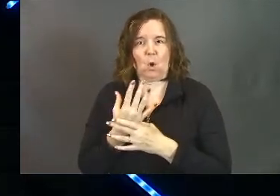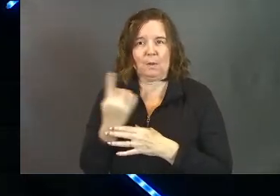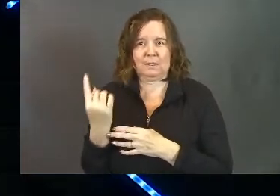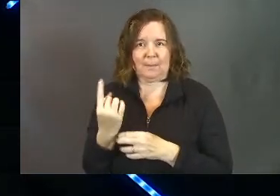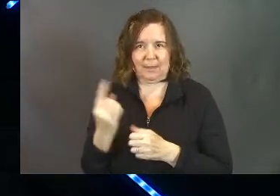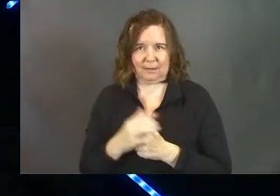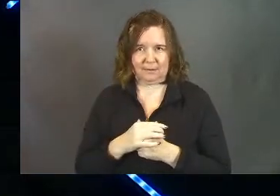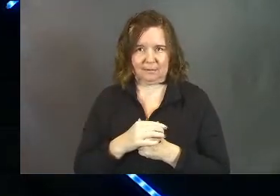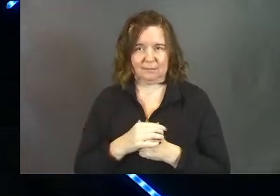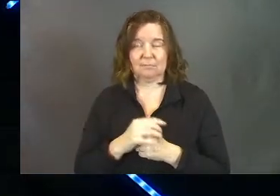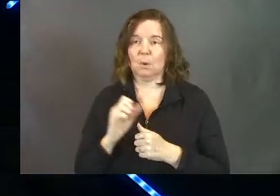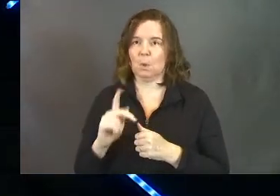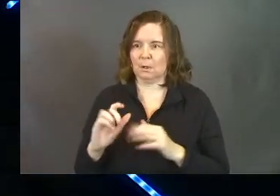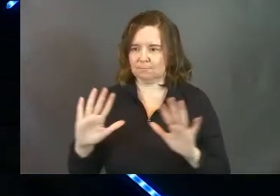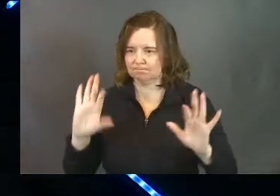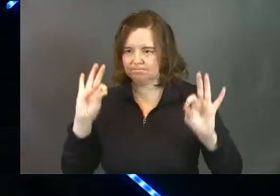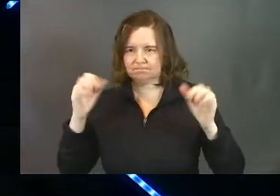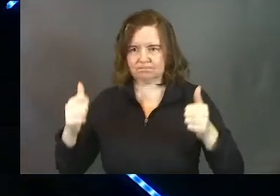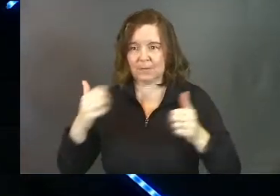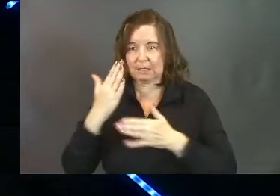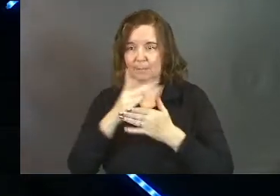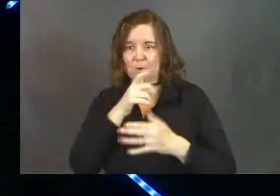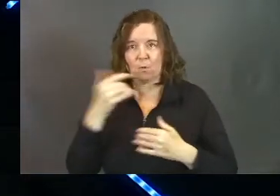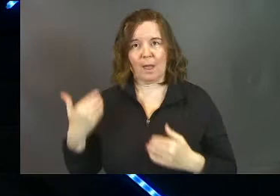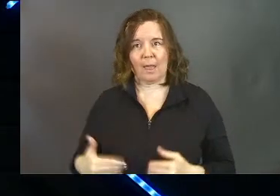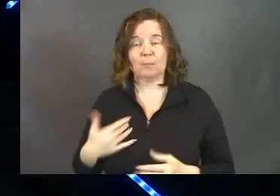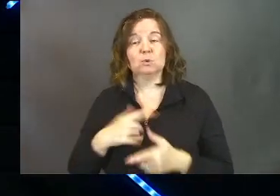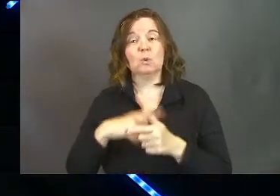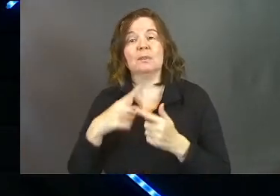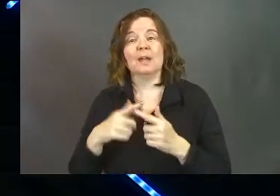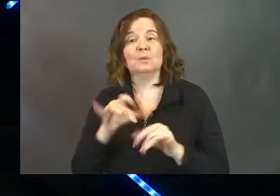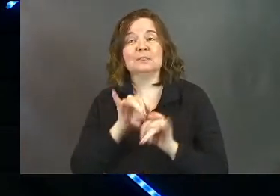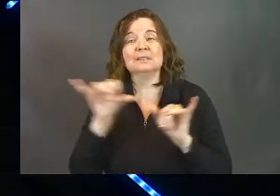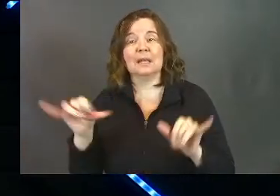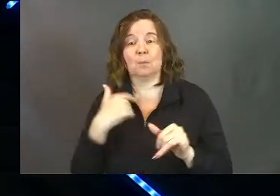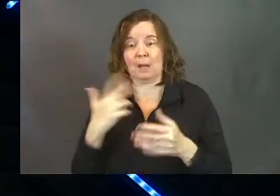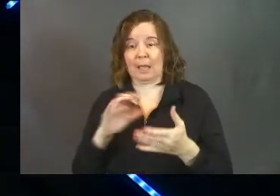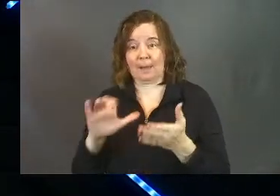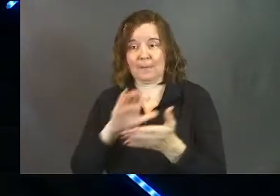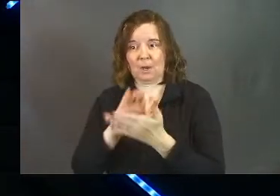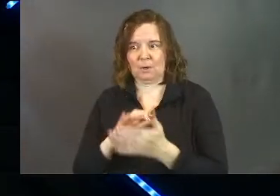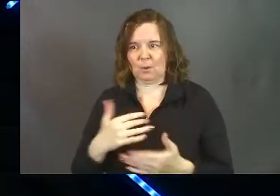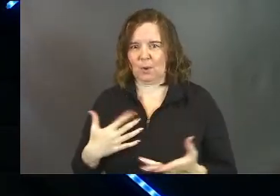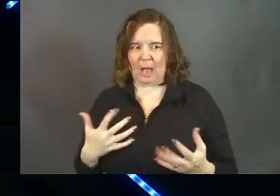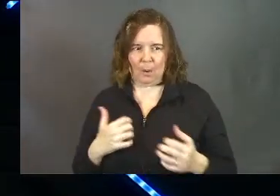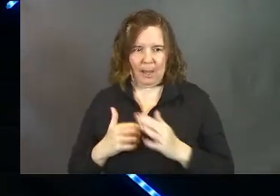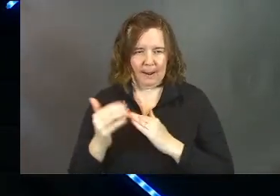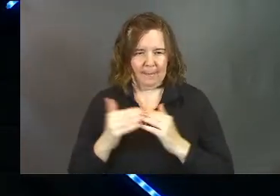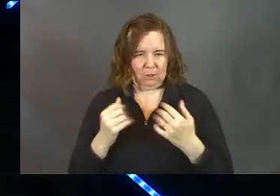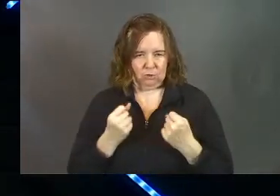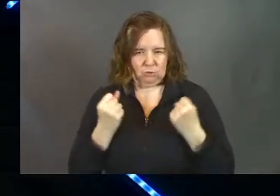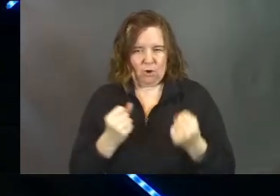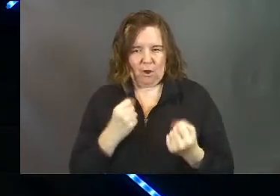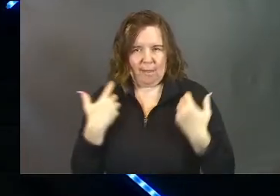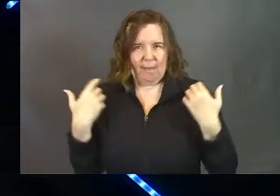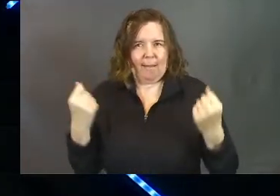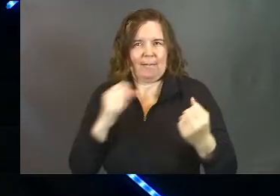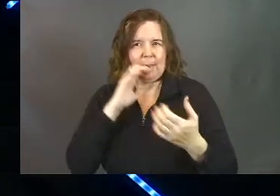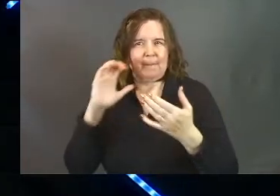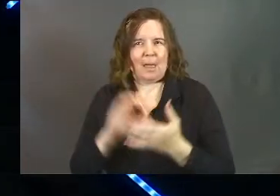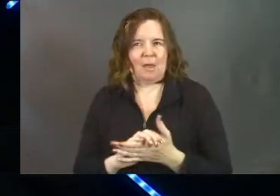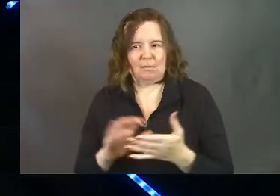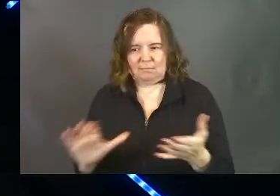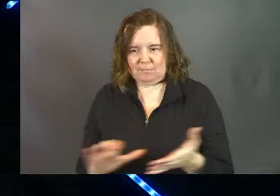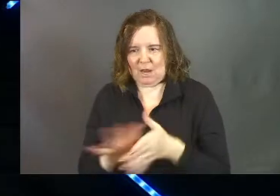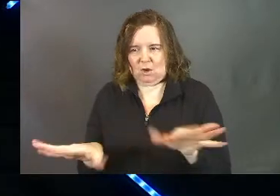something. And I'm like, okay, that's awesome. That's a part of who I am. And so then it was the same thing. When I got married, it was like, okay, I want to build a strong, healthy marriage. I want to build a